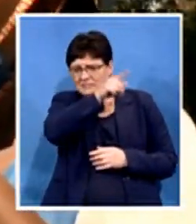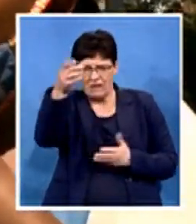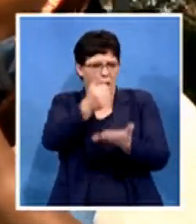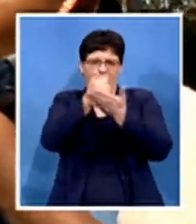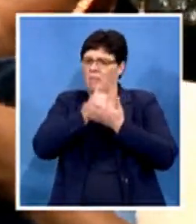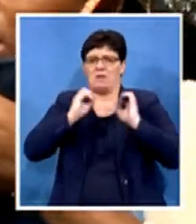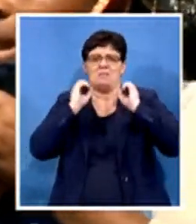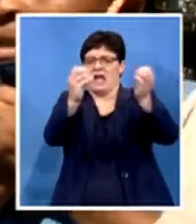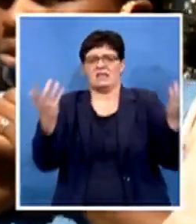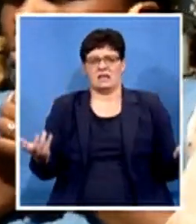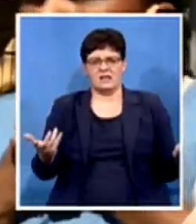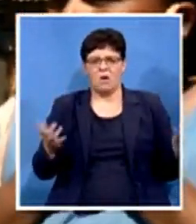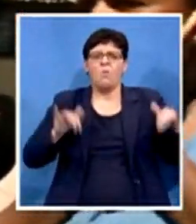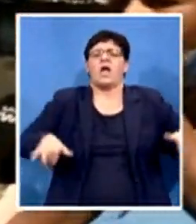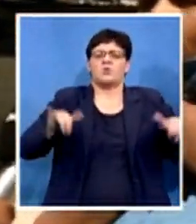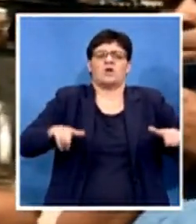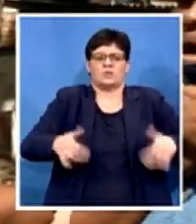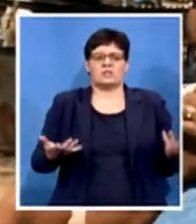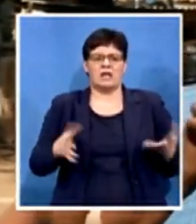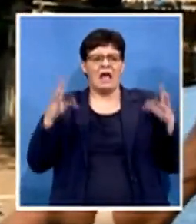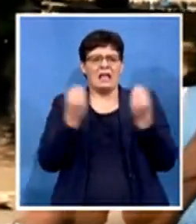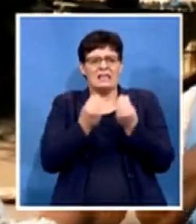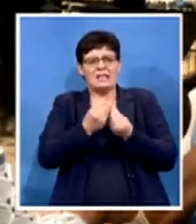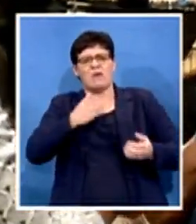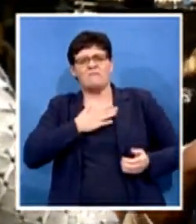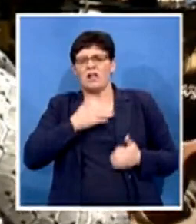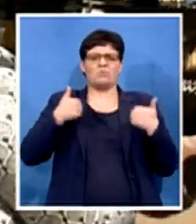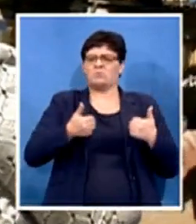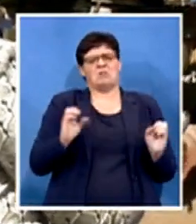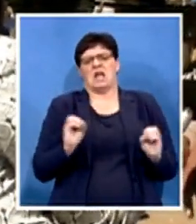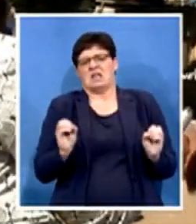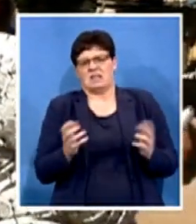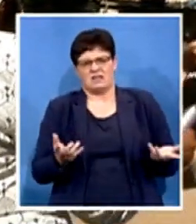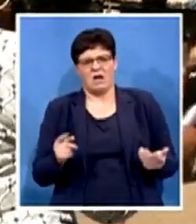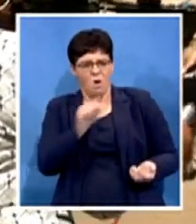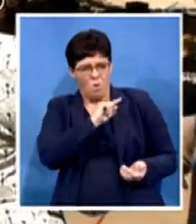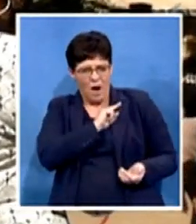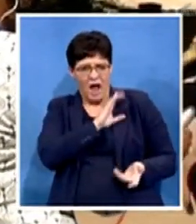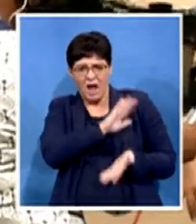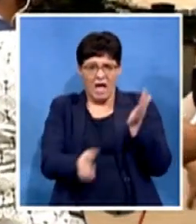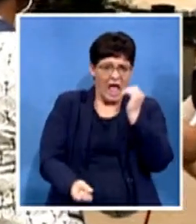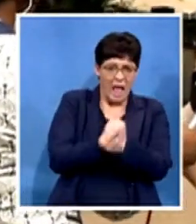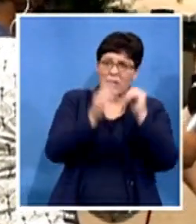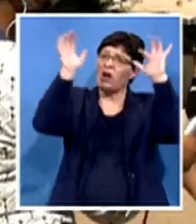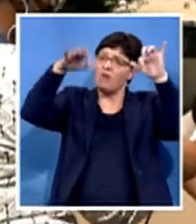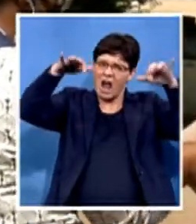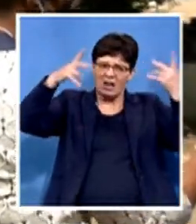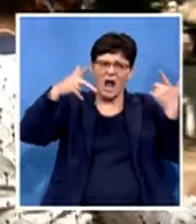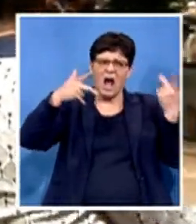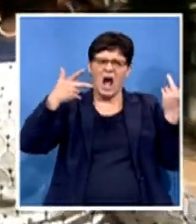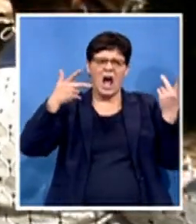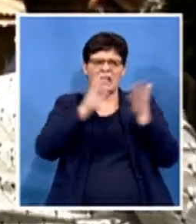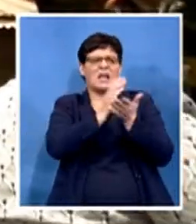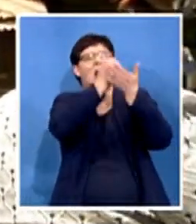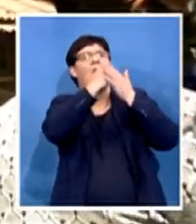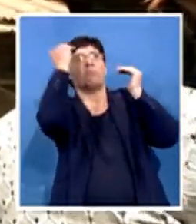sehlo le ntshwere handle ba le no tsena nana ntse ke kula ha ke na mona to ho ha ha ke na mona ke dula ke kula le before COVID ke ile kliniking